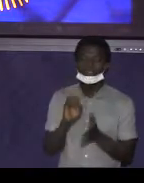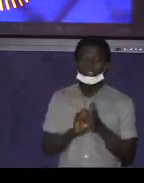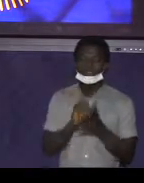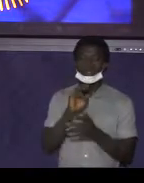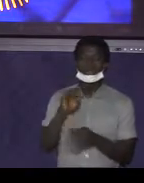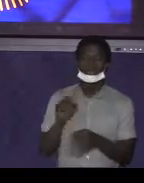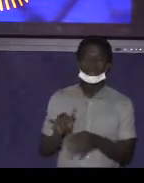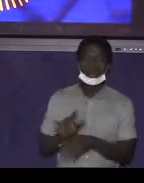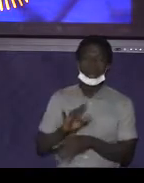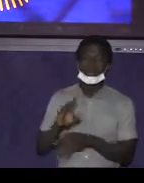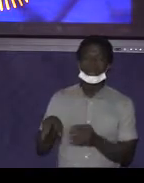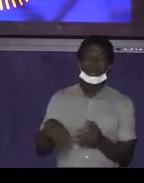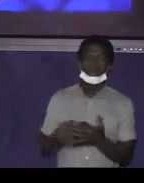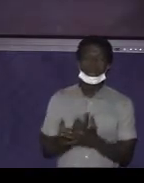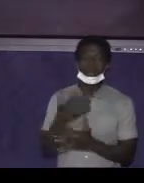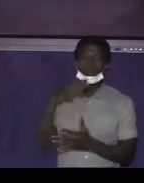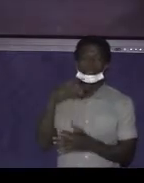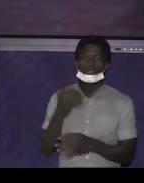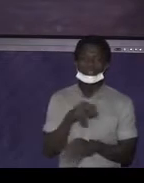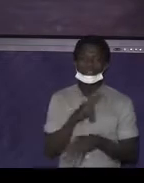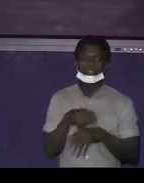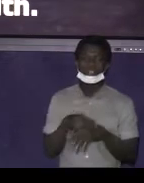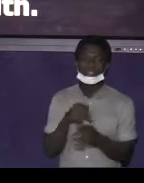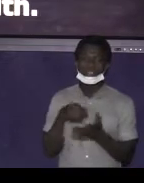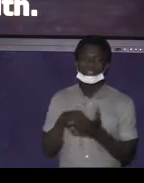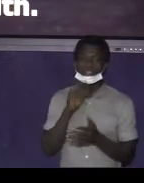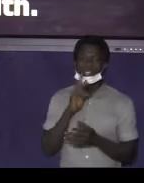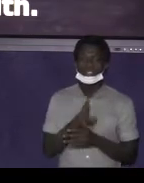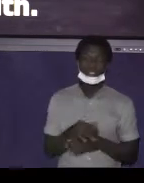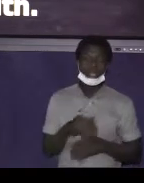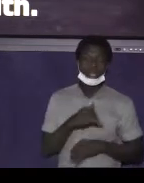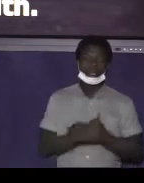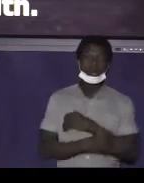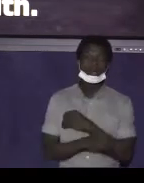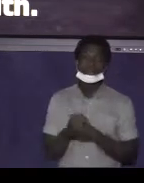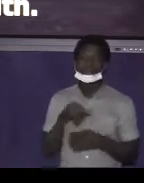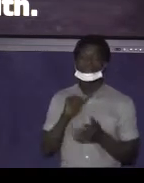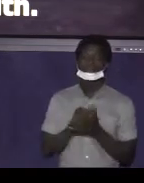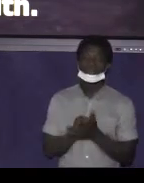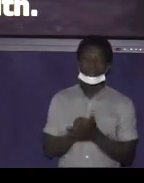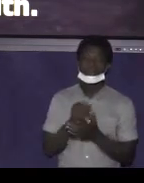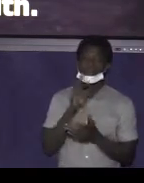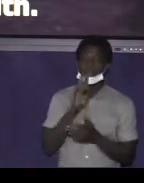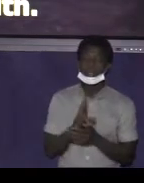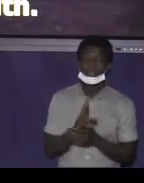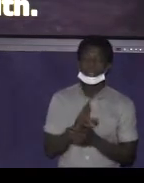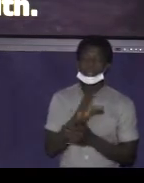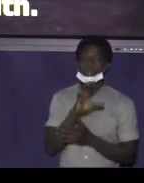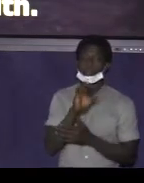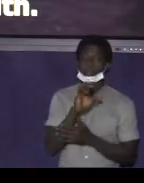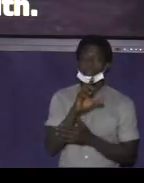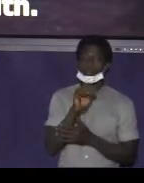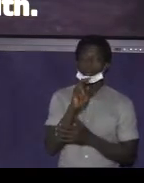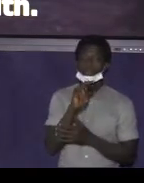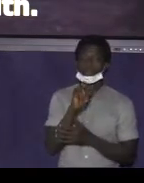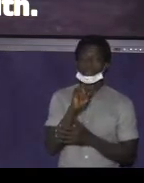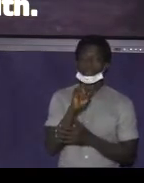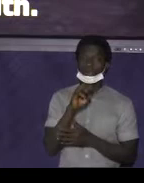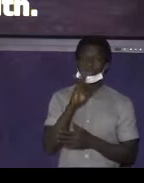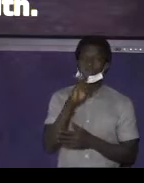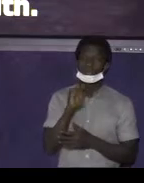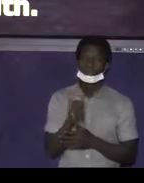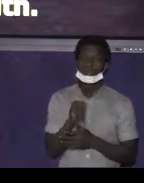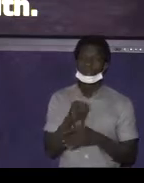the Commonwealth of Nations. These are countries that were colonized